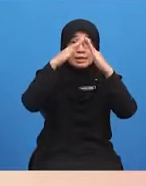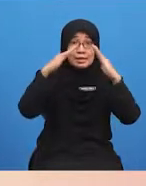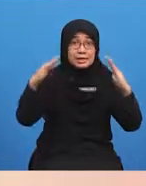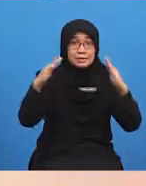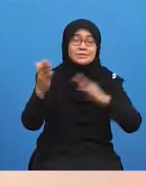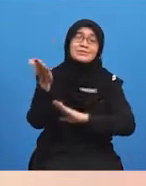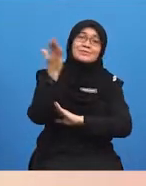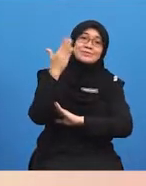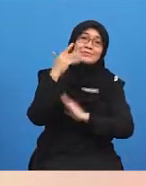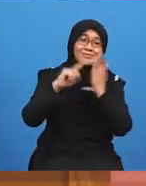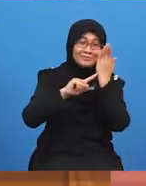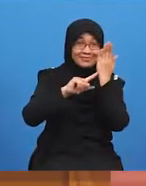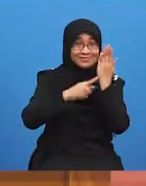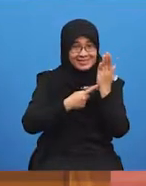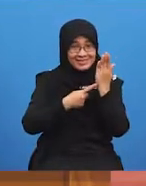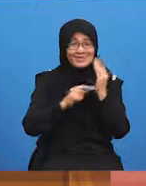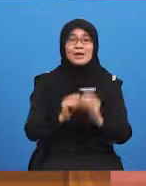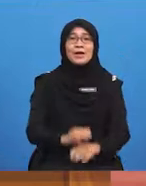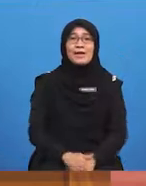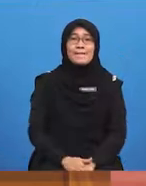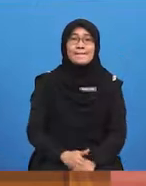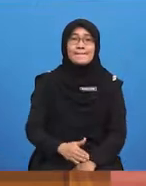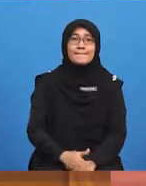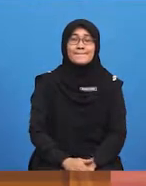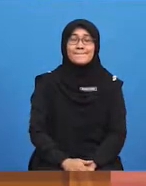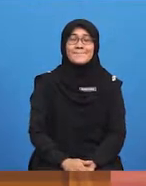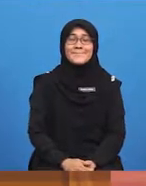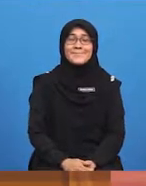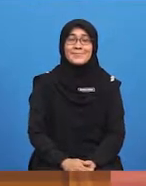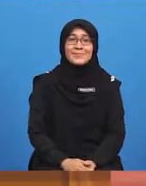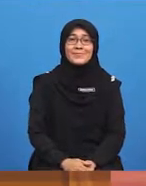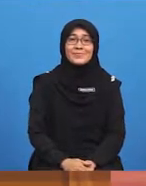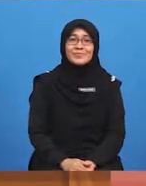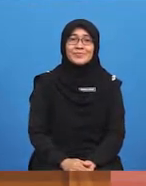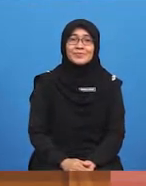right, let's begin. All right, now let's begin.